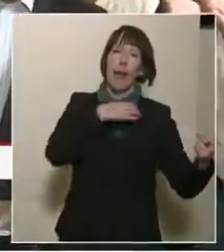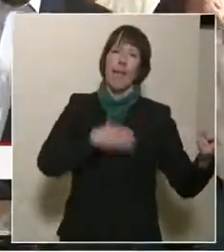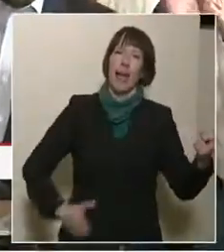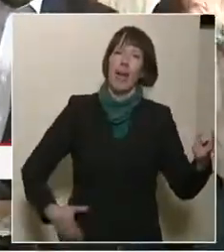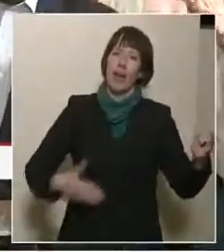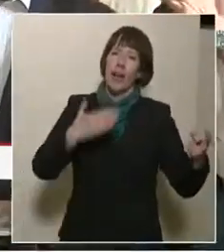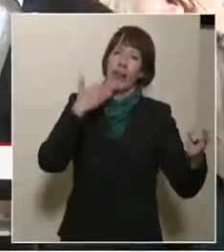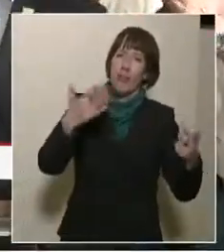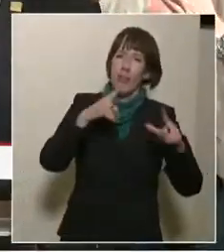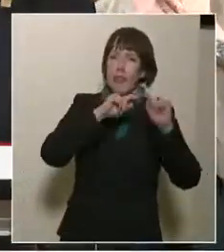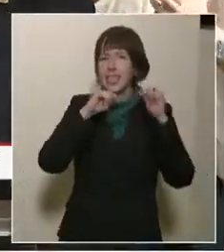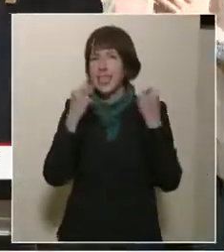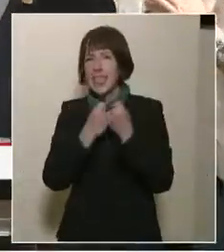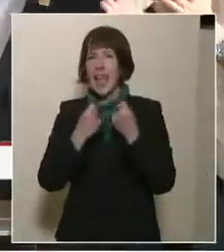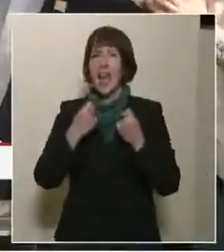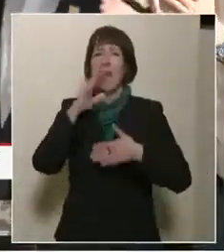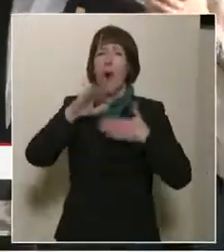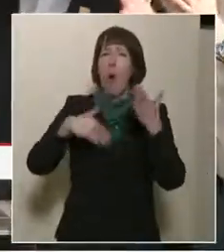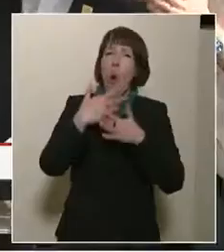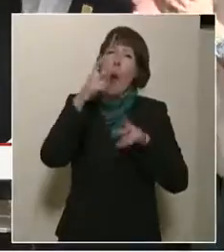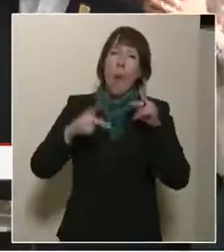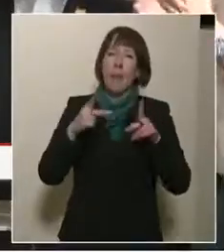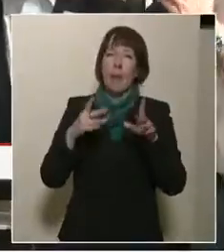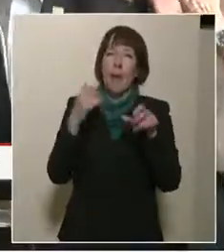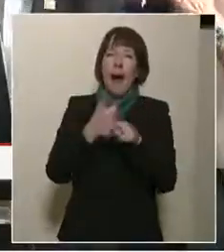team, Christy Whitfield, and all the folks who've made that happen.